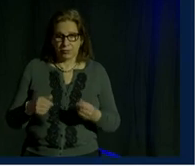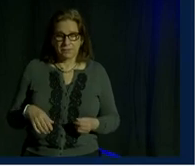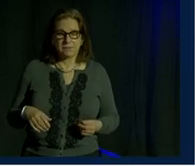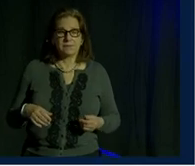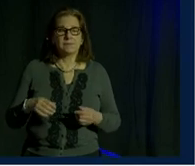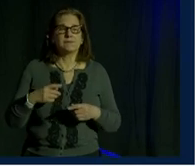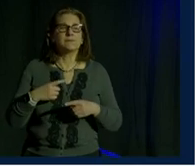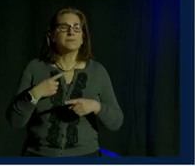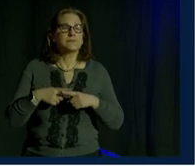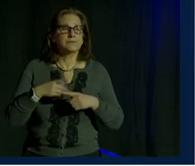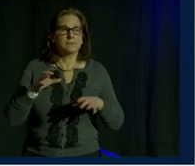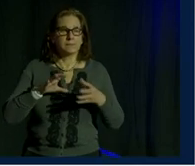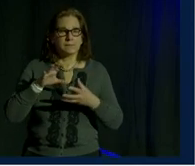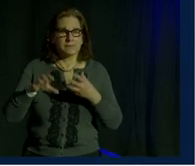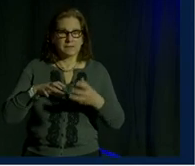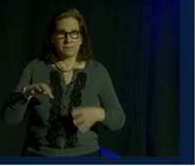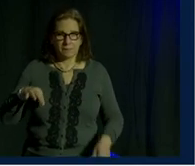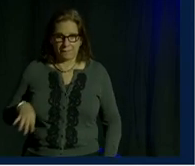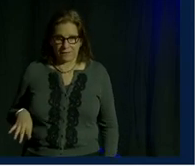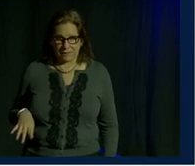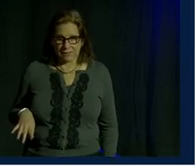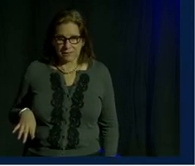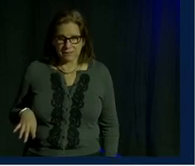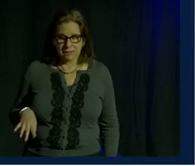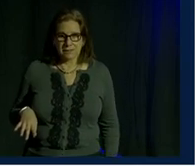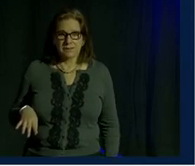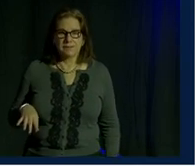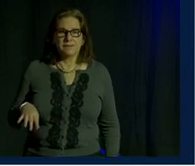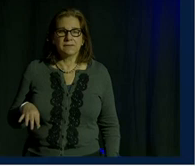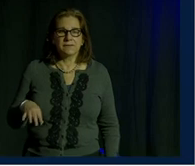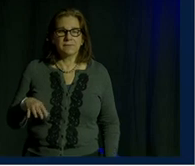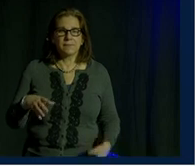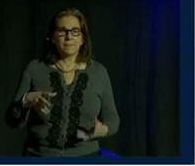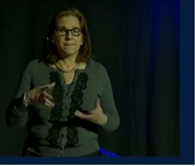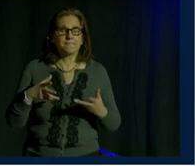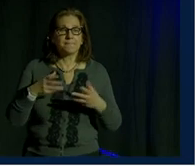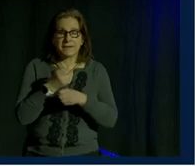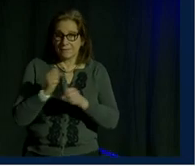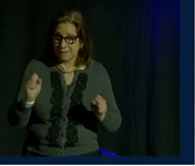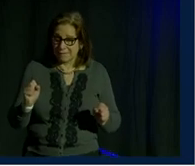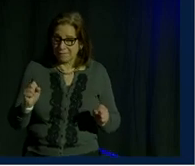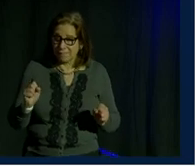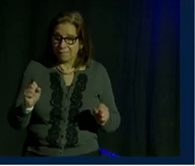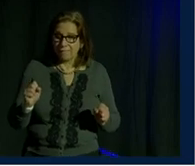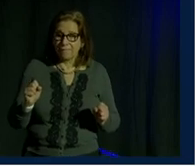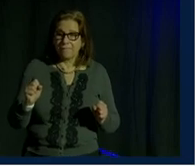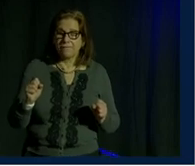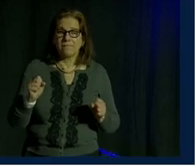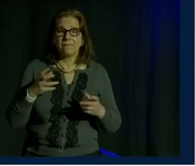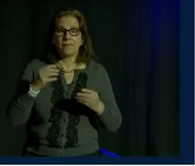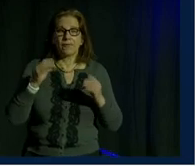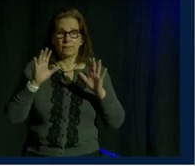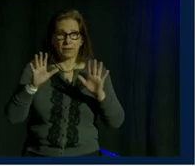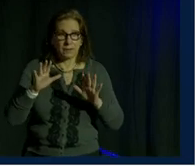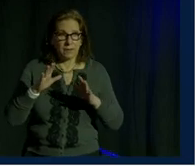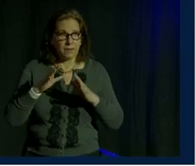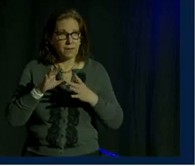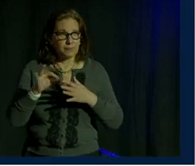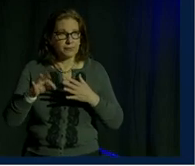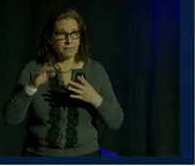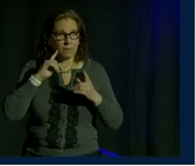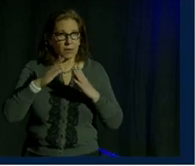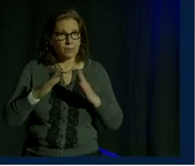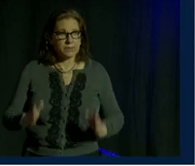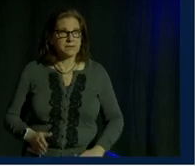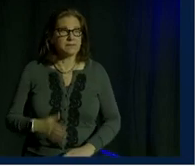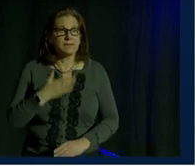focus always on our fellow Washingtonians, most in need of safe and affordable housing options. Thank you. With all in